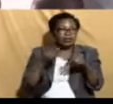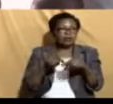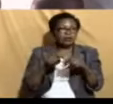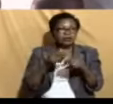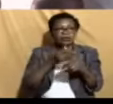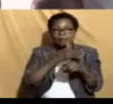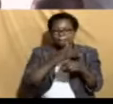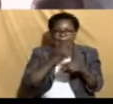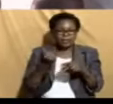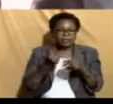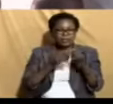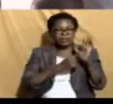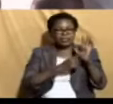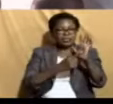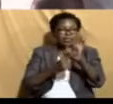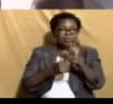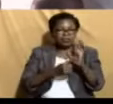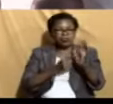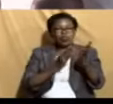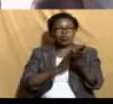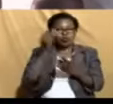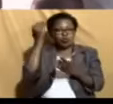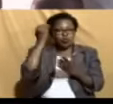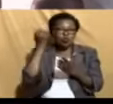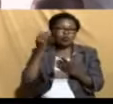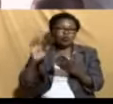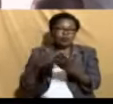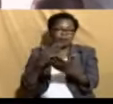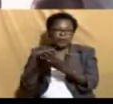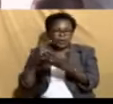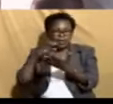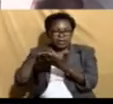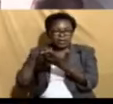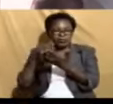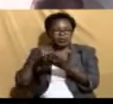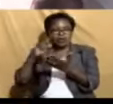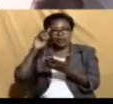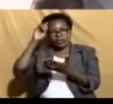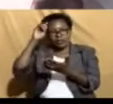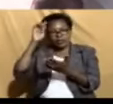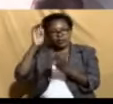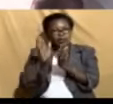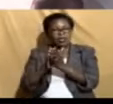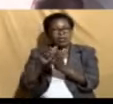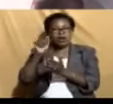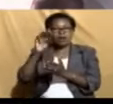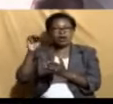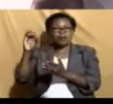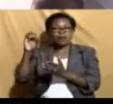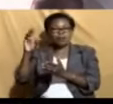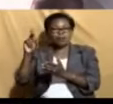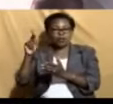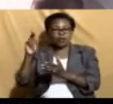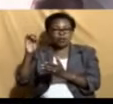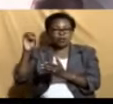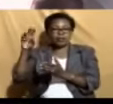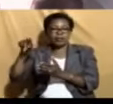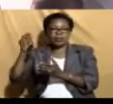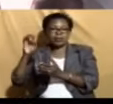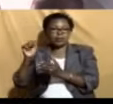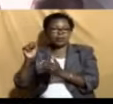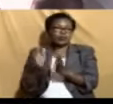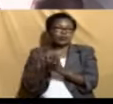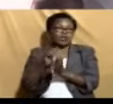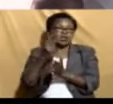was best illustrated by the Court of Appeal in the case of Attorney General and another versus Andrew Kiplimo Sang, Muge, and 2 others, where the